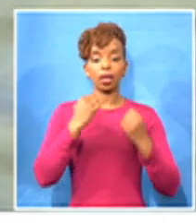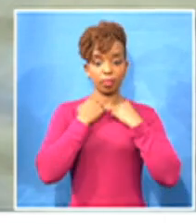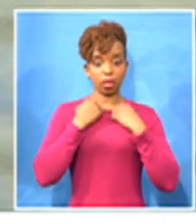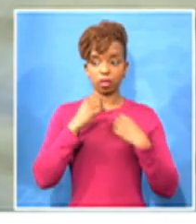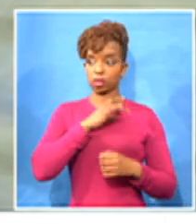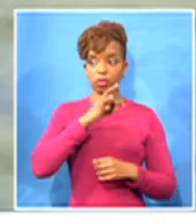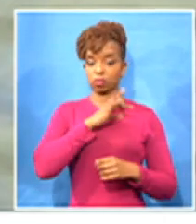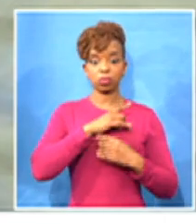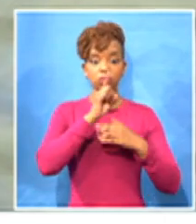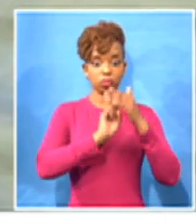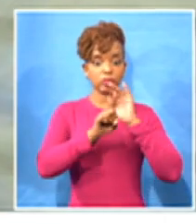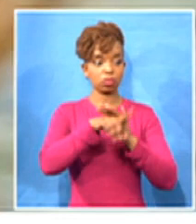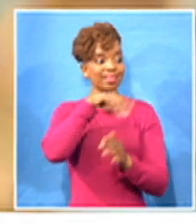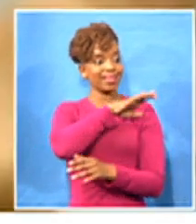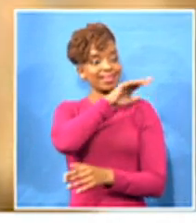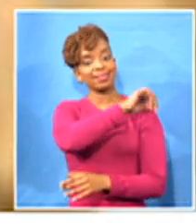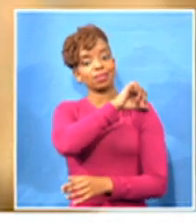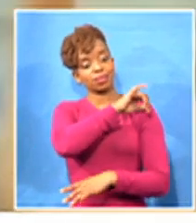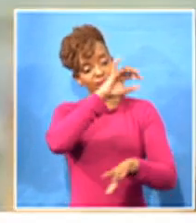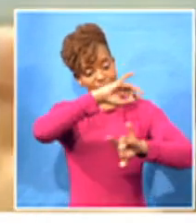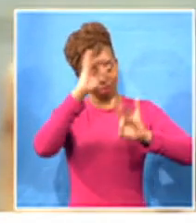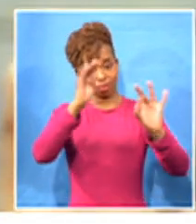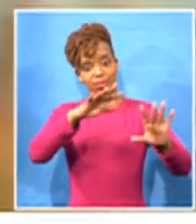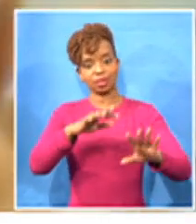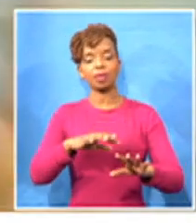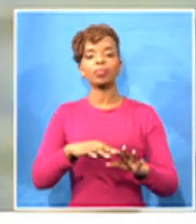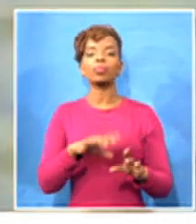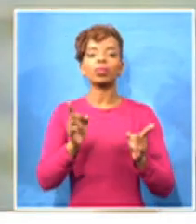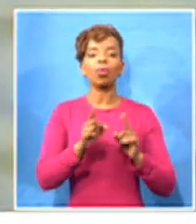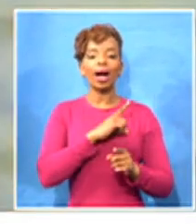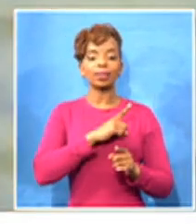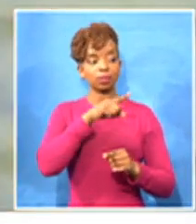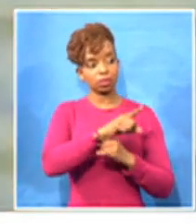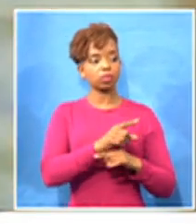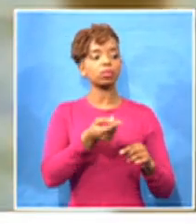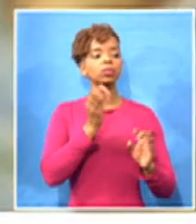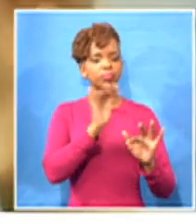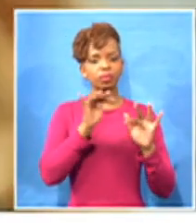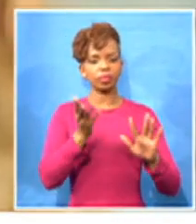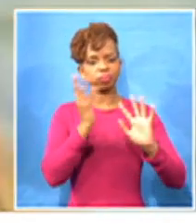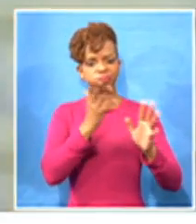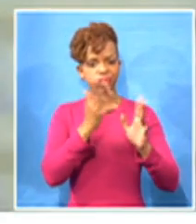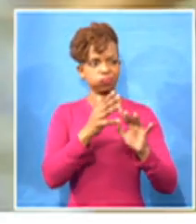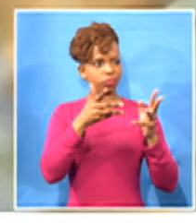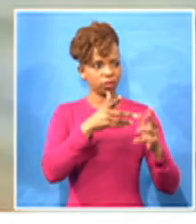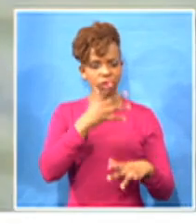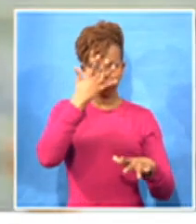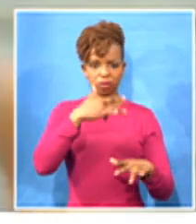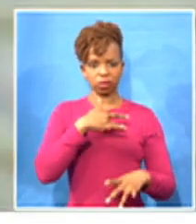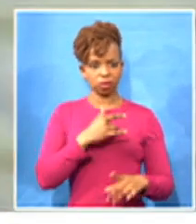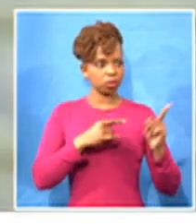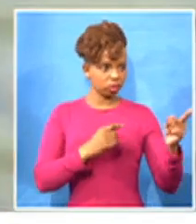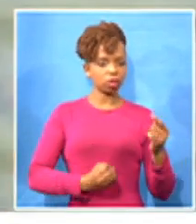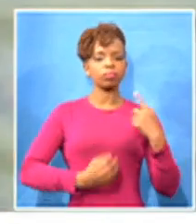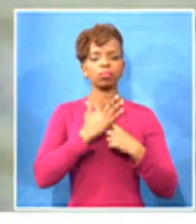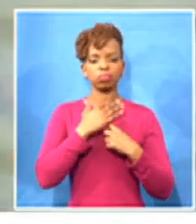children into healthcare facilities. They see healthcare facilities as hotspots for where COVID-19 cases are going to congregate